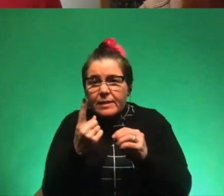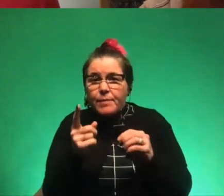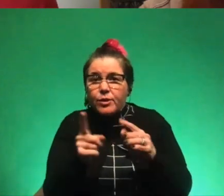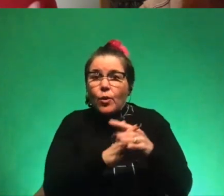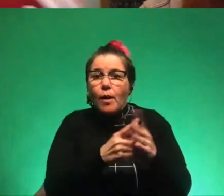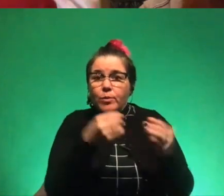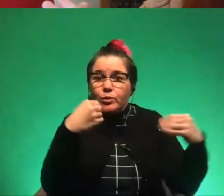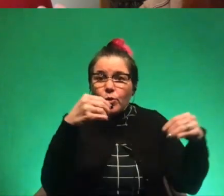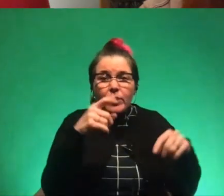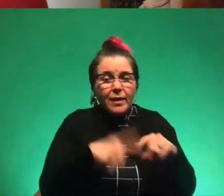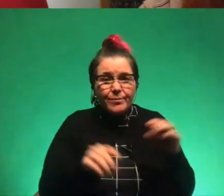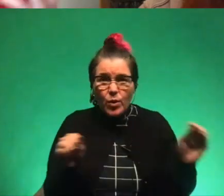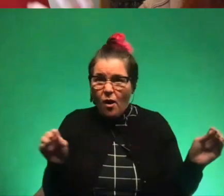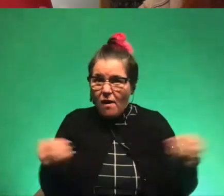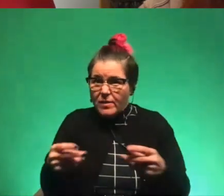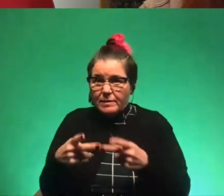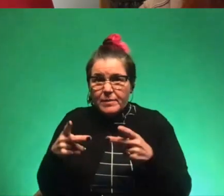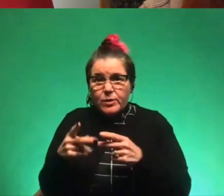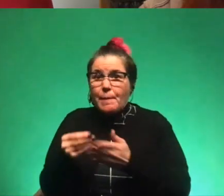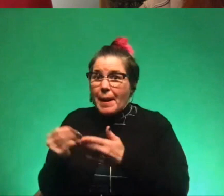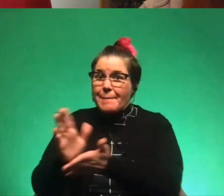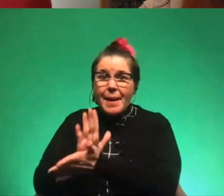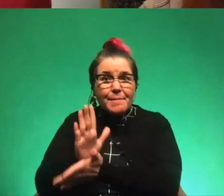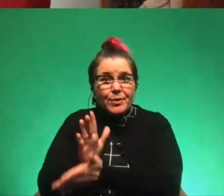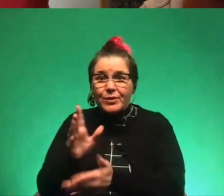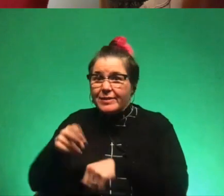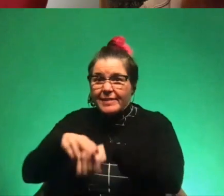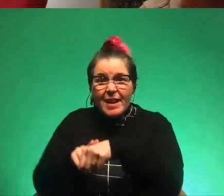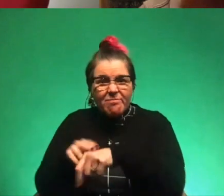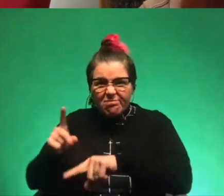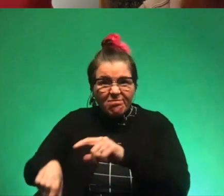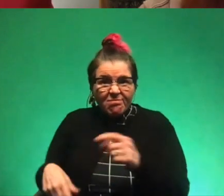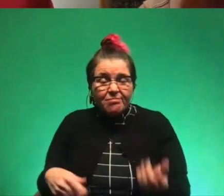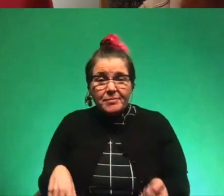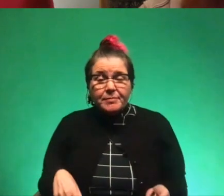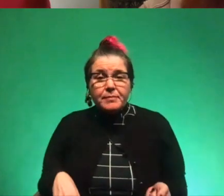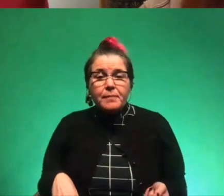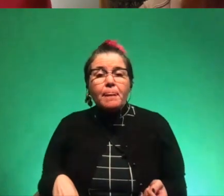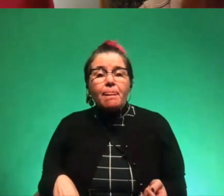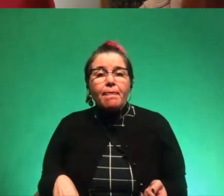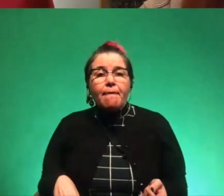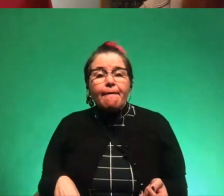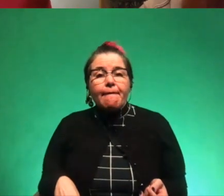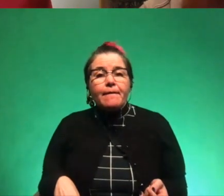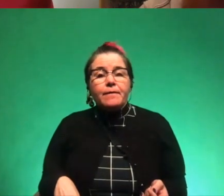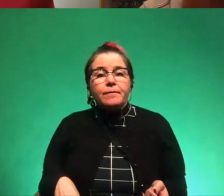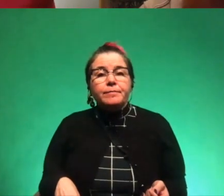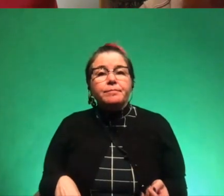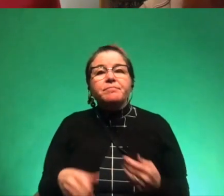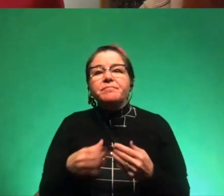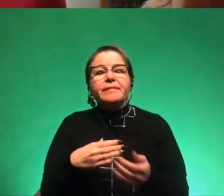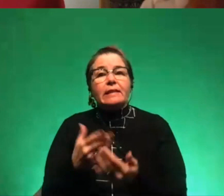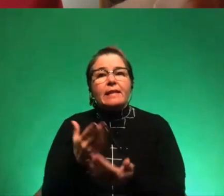There's no office works to go and get even stationery and tape and things like that. And as well, you know, even just getting